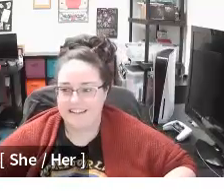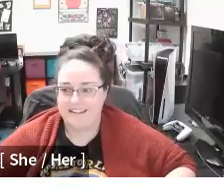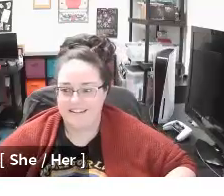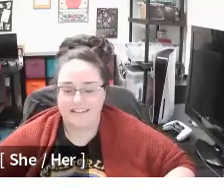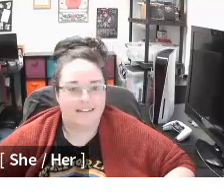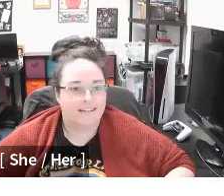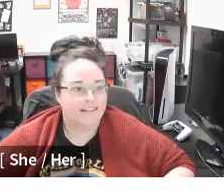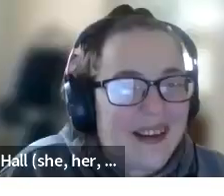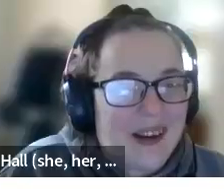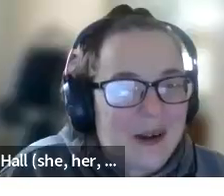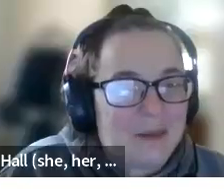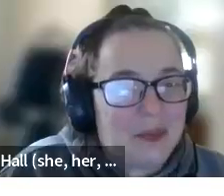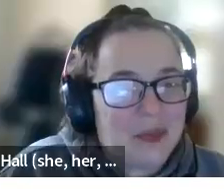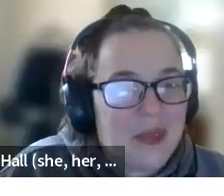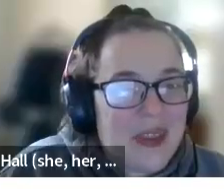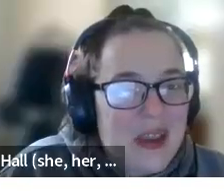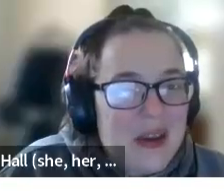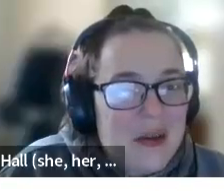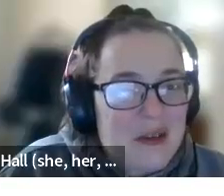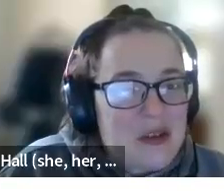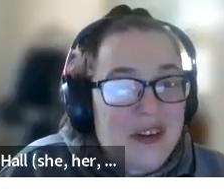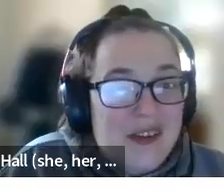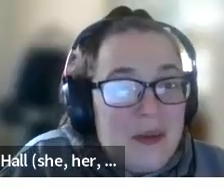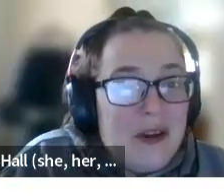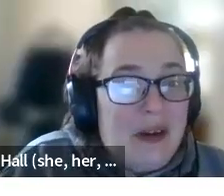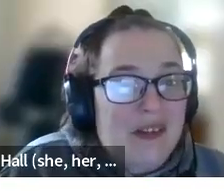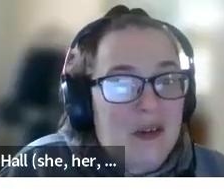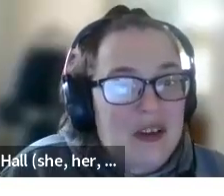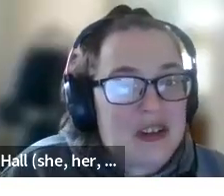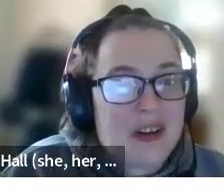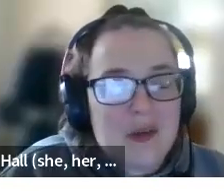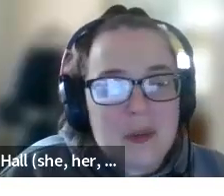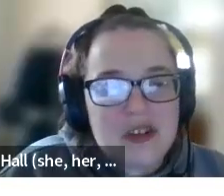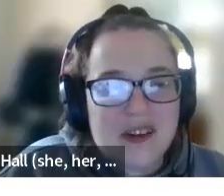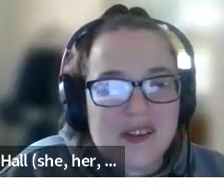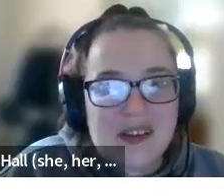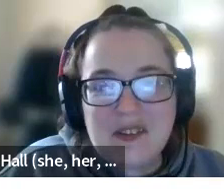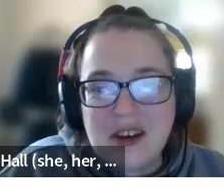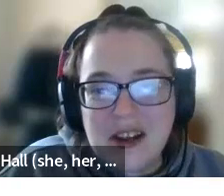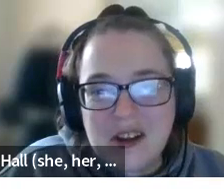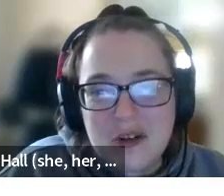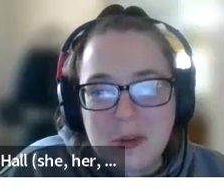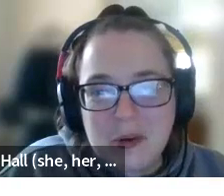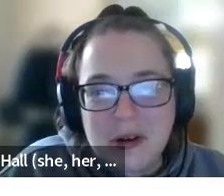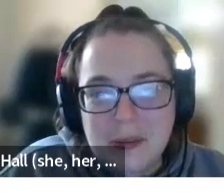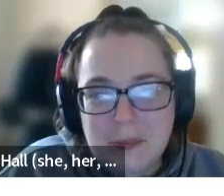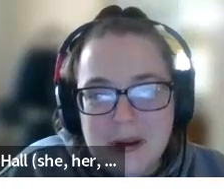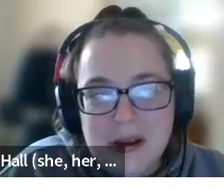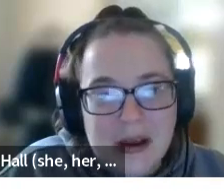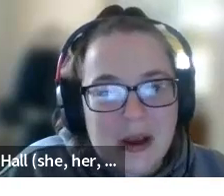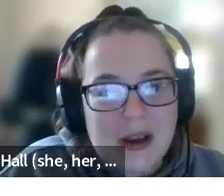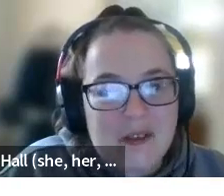So welcome again. We're from Michigan Disability Rights Coalition and the Michigan Assistive Technology